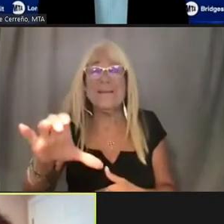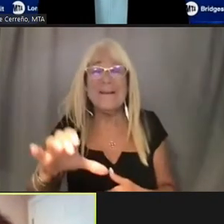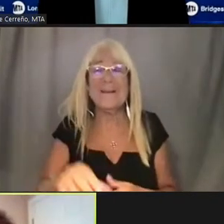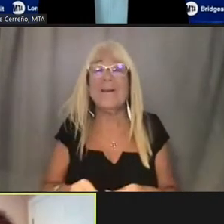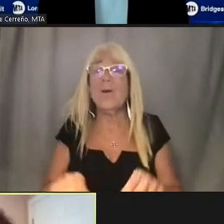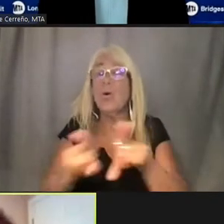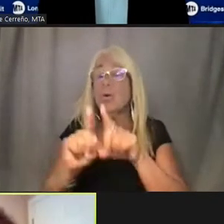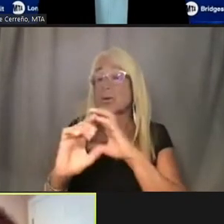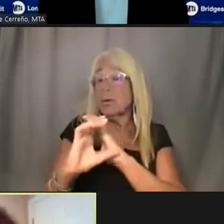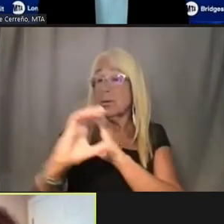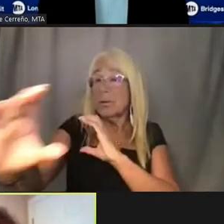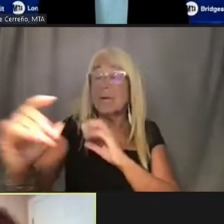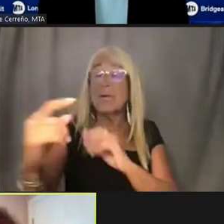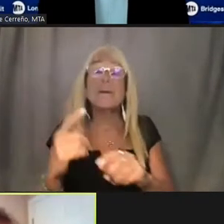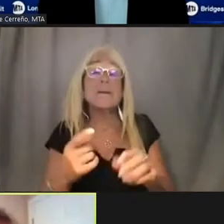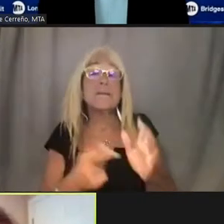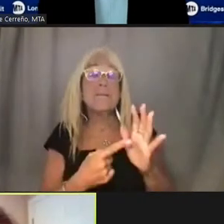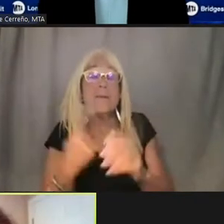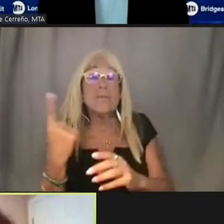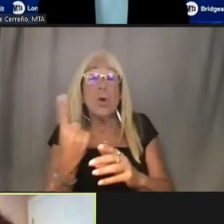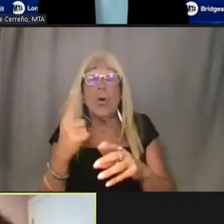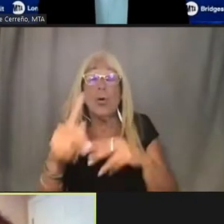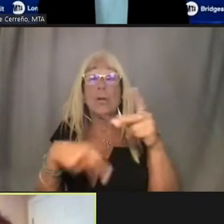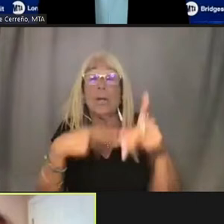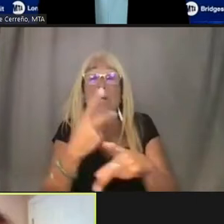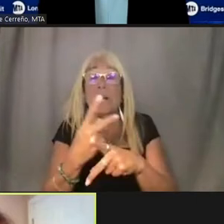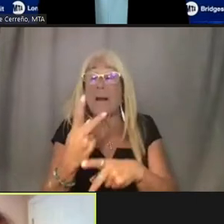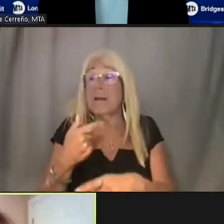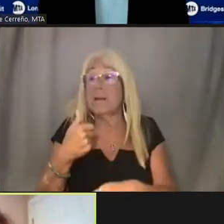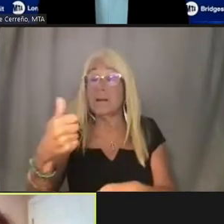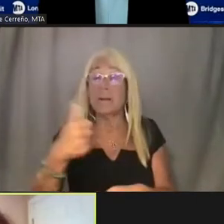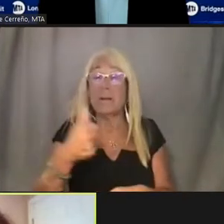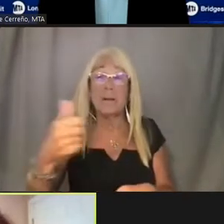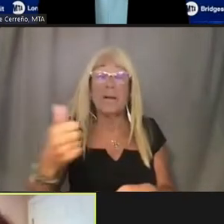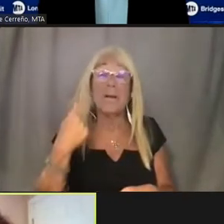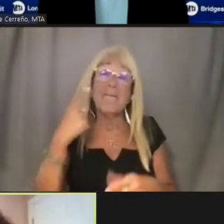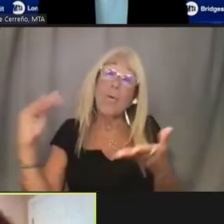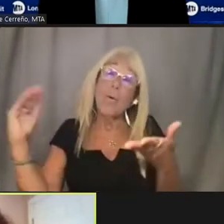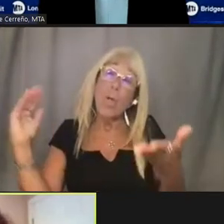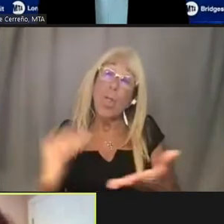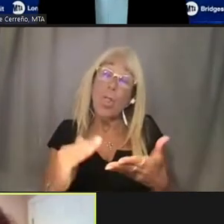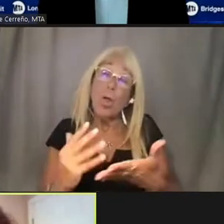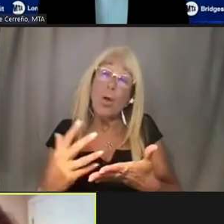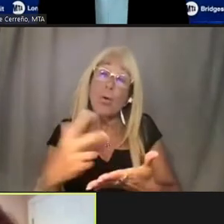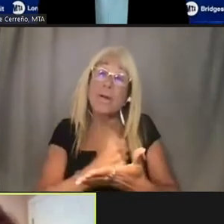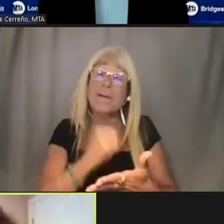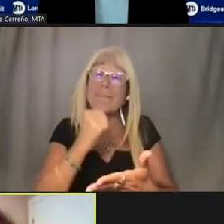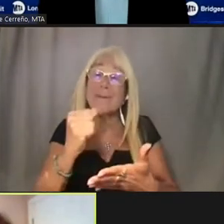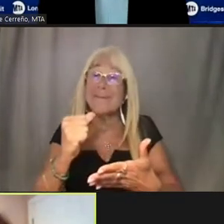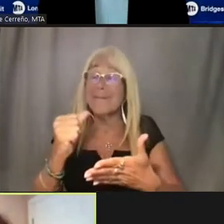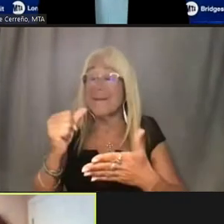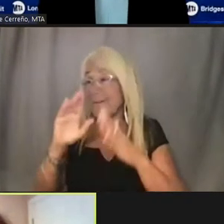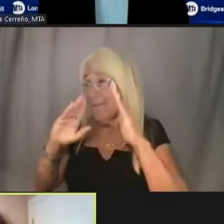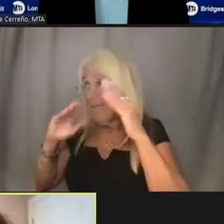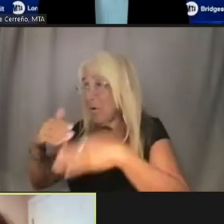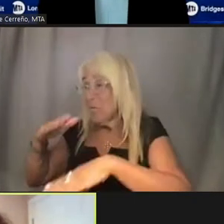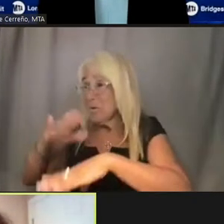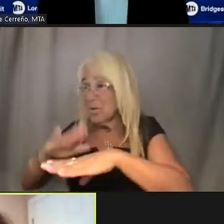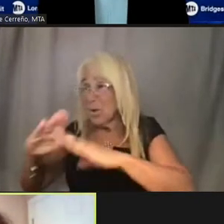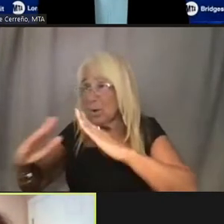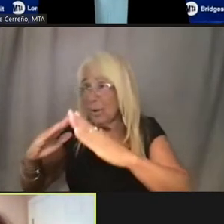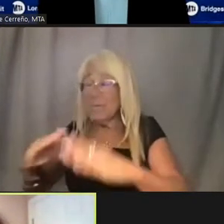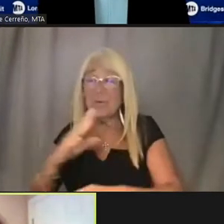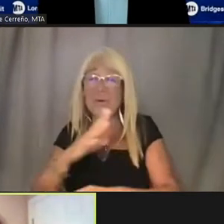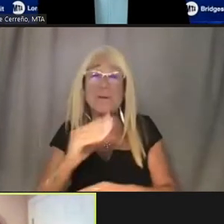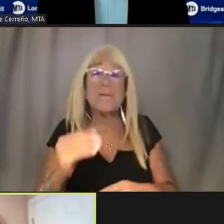often the only form of transportation available to low income and underserved communities by assessing fees of the buses on